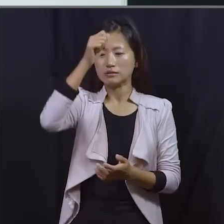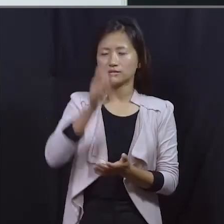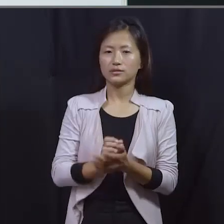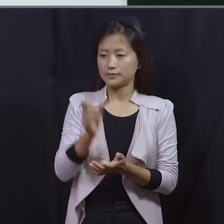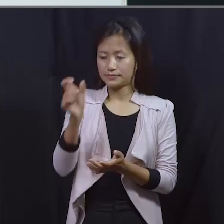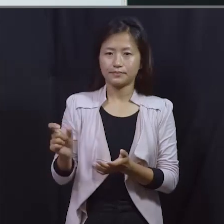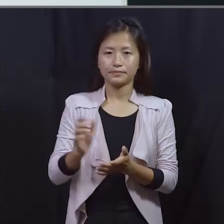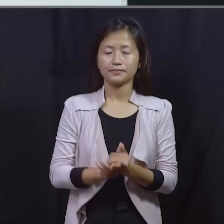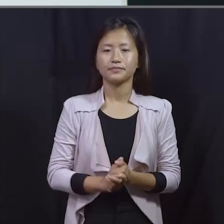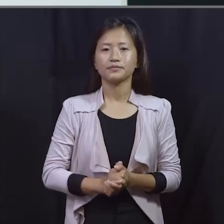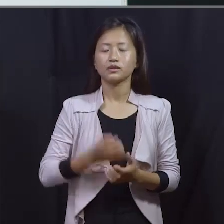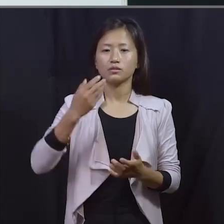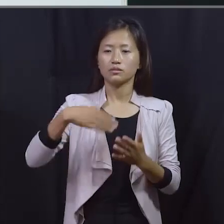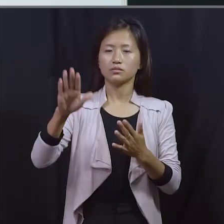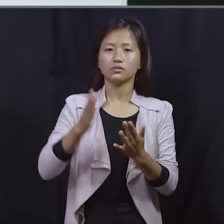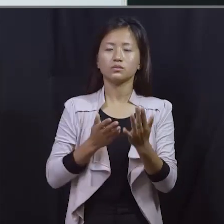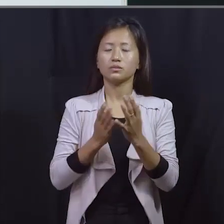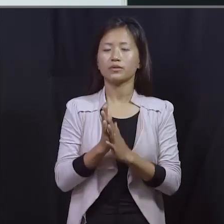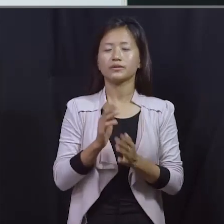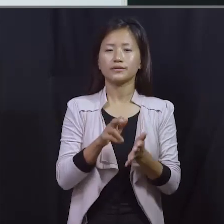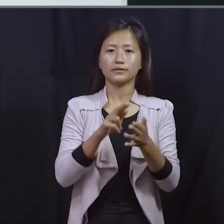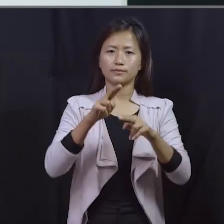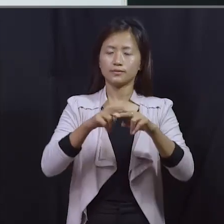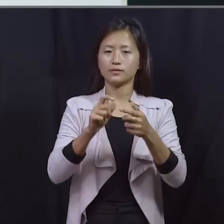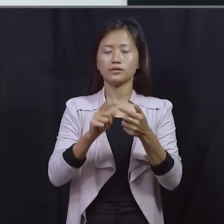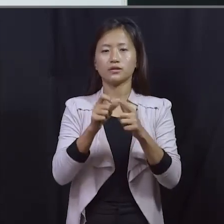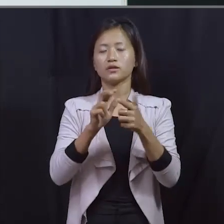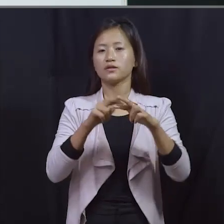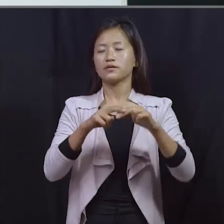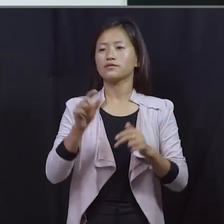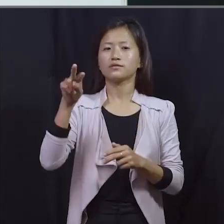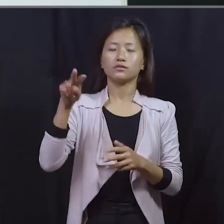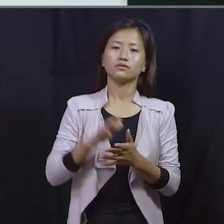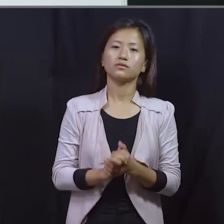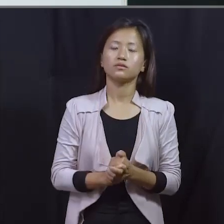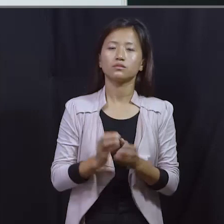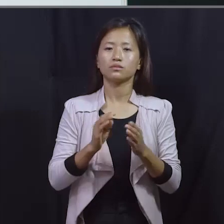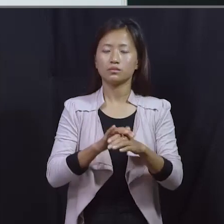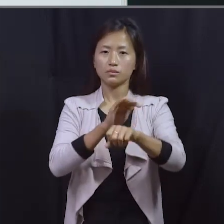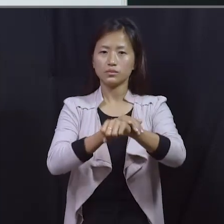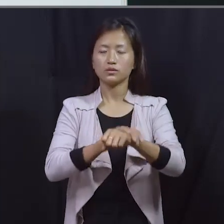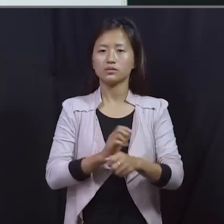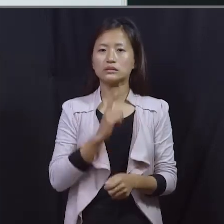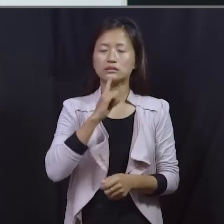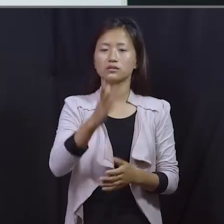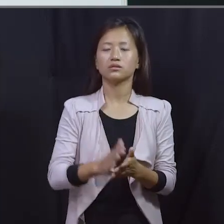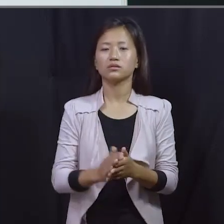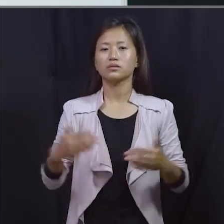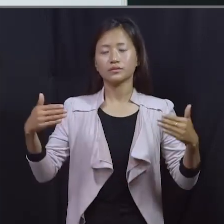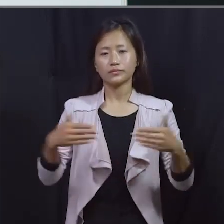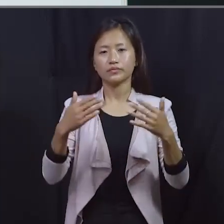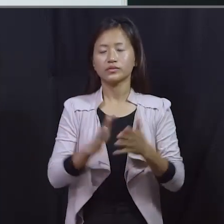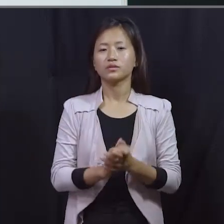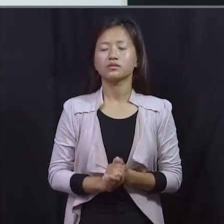we are going by definition, then the land settlement that the British introduced in the